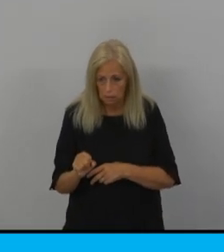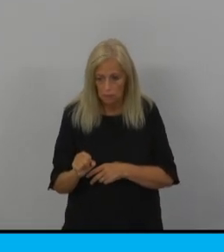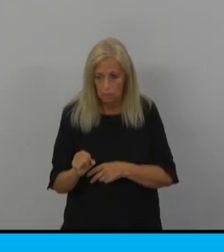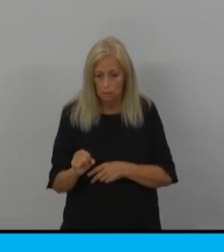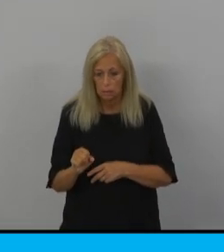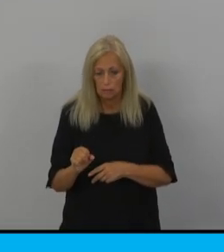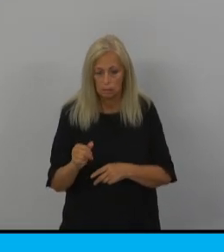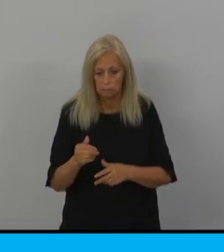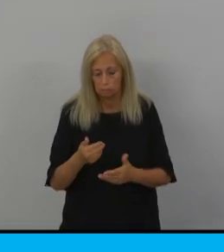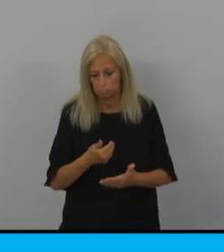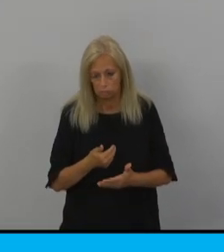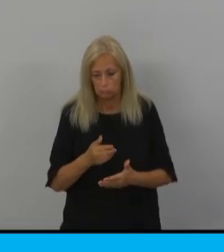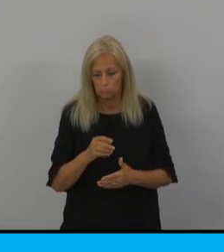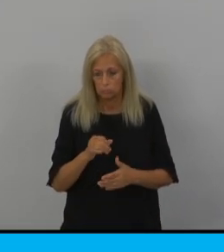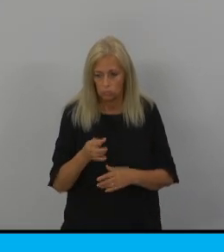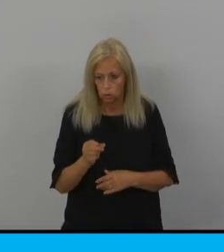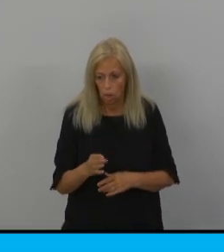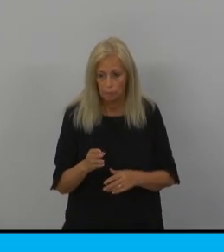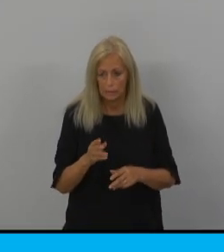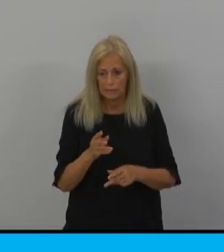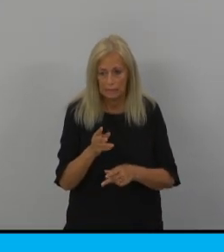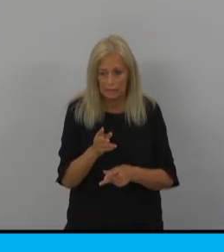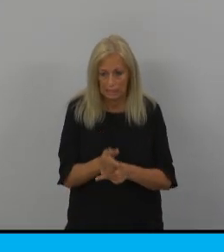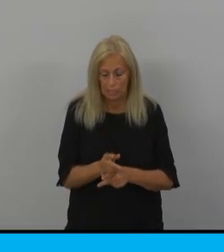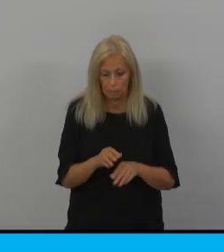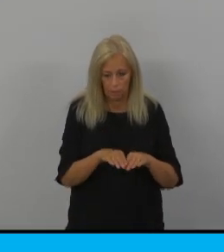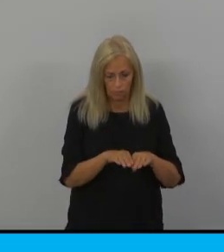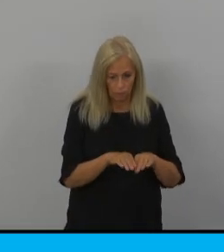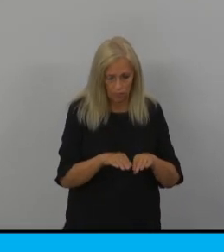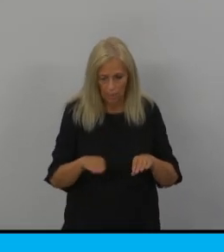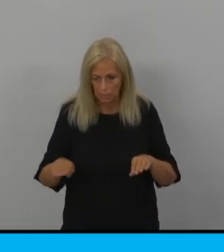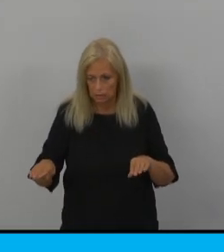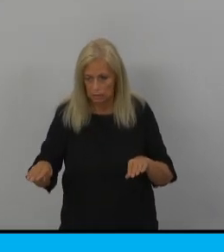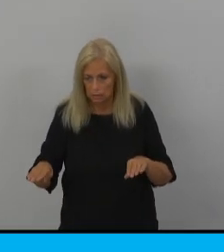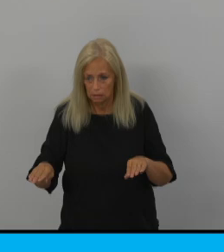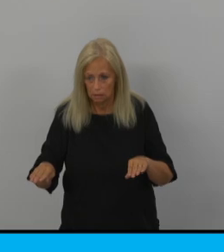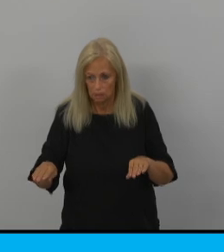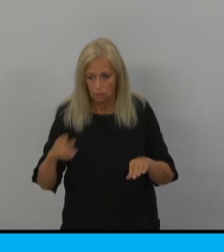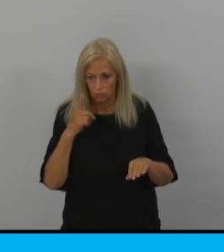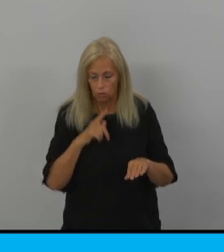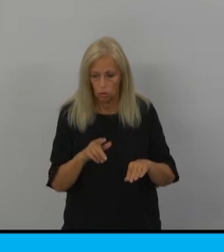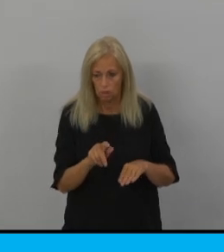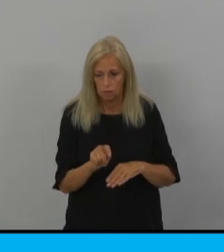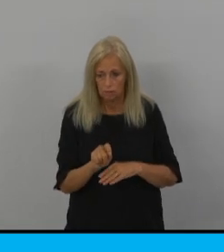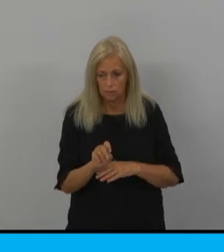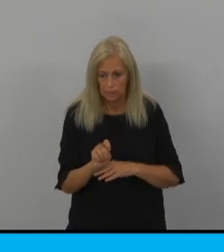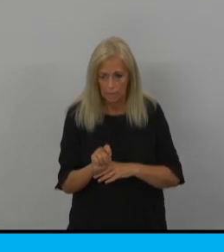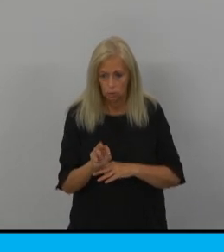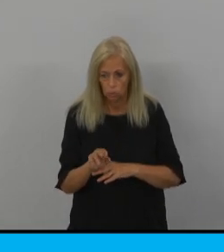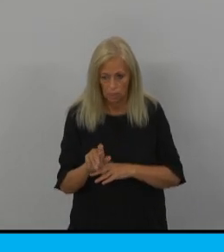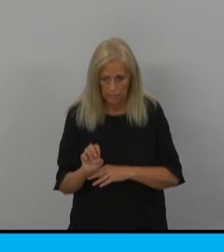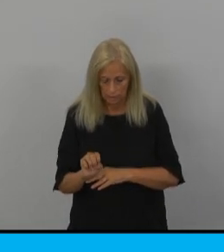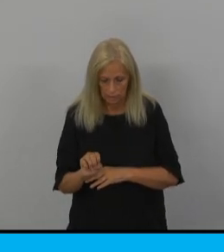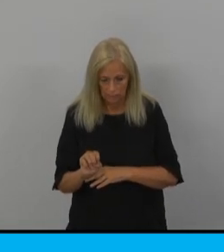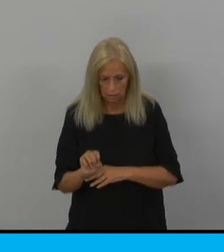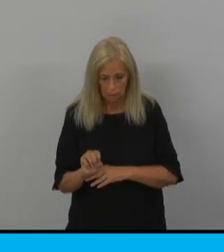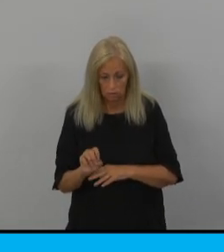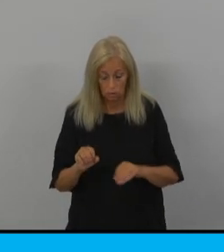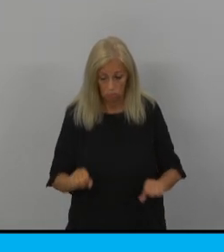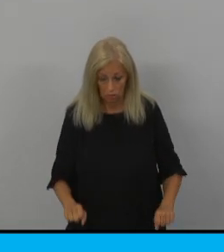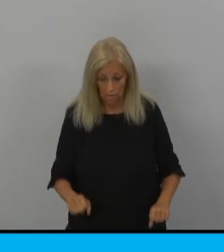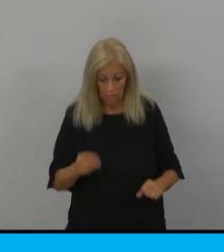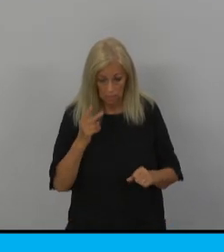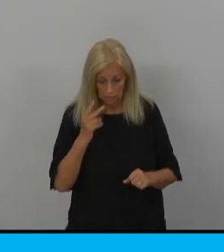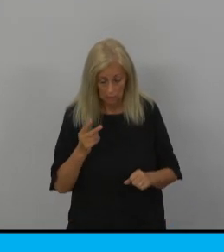is to do is to keep this debt flat so you can keep a fairly even tax rate on this. So you can see